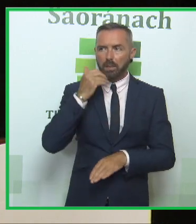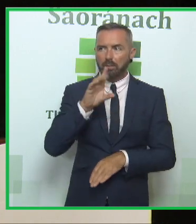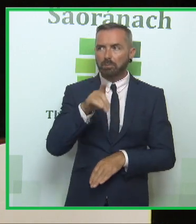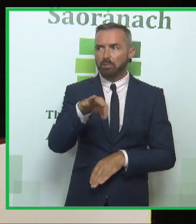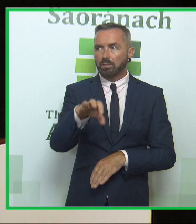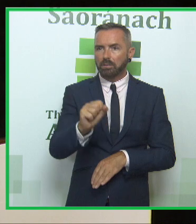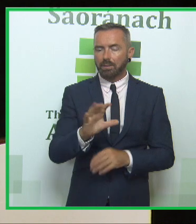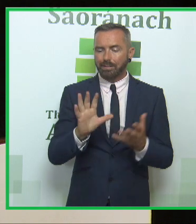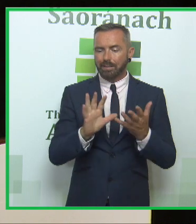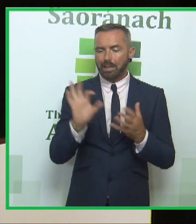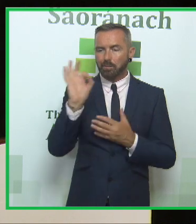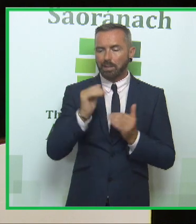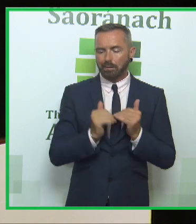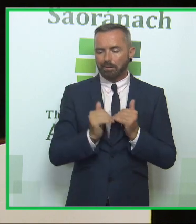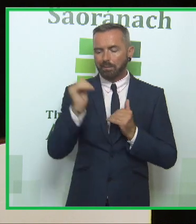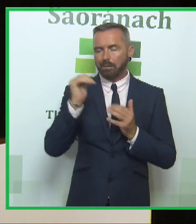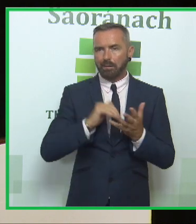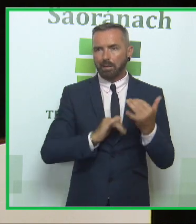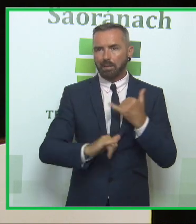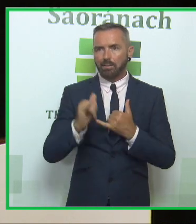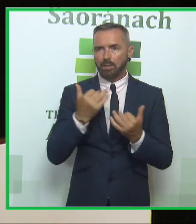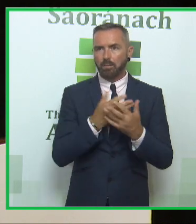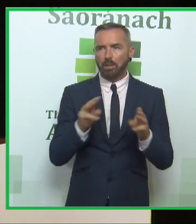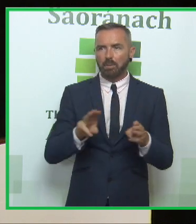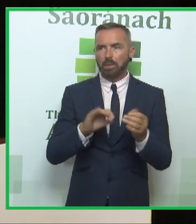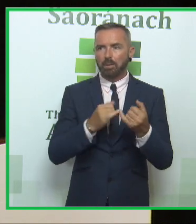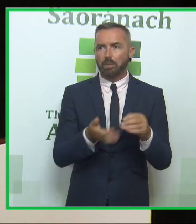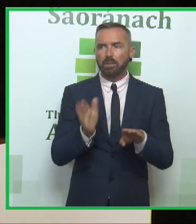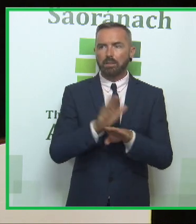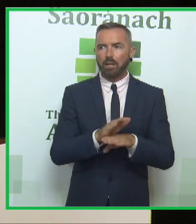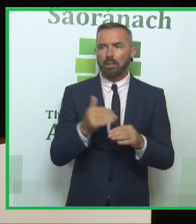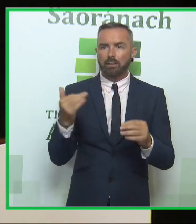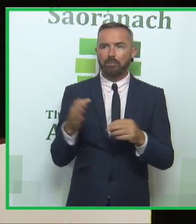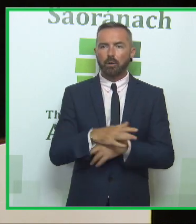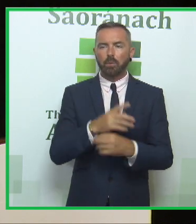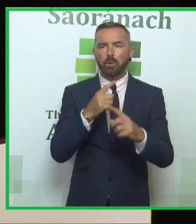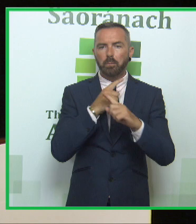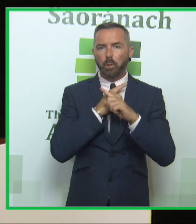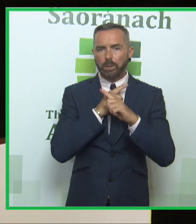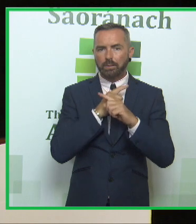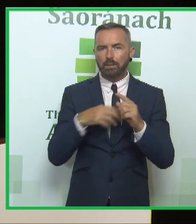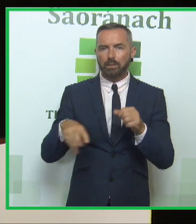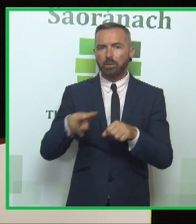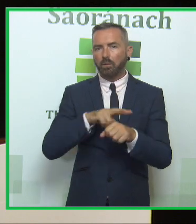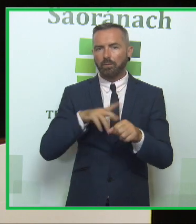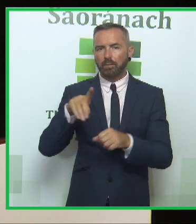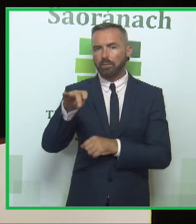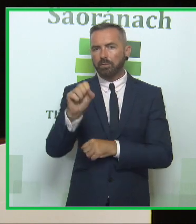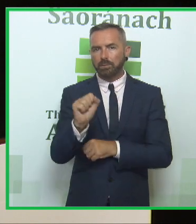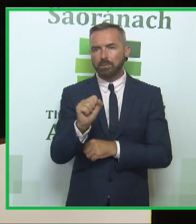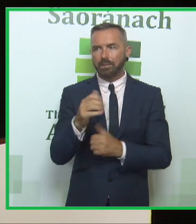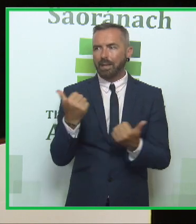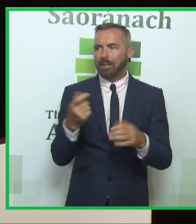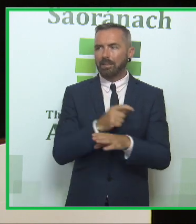10% increase last year in the numbers of people dying through drug poisoning, drug overdose,